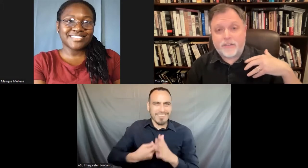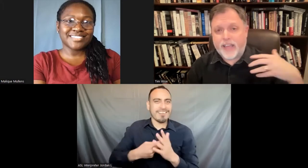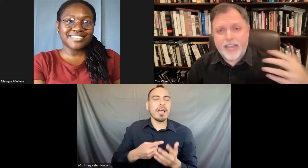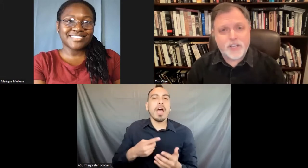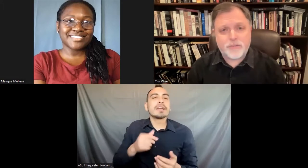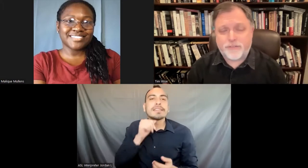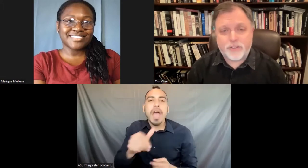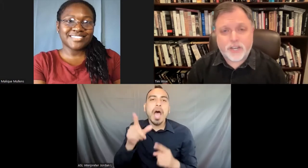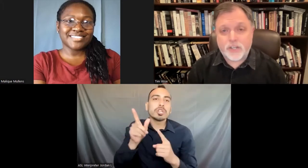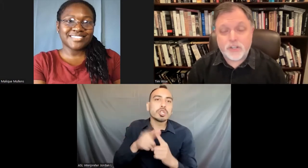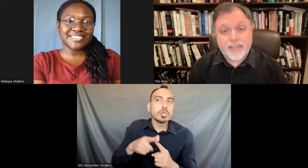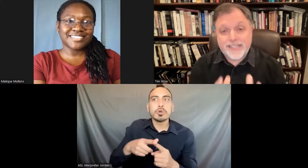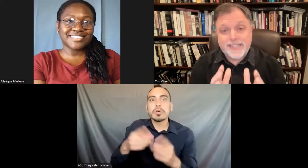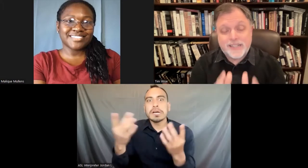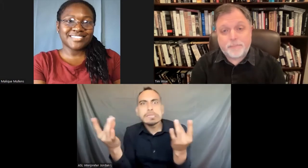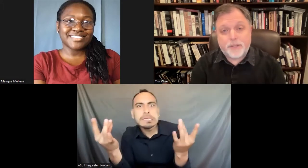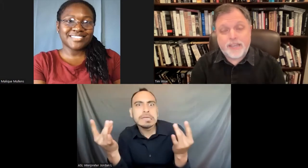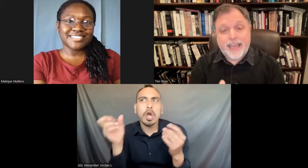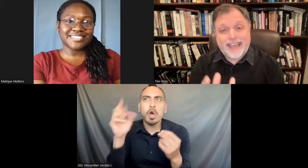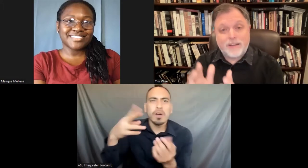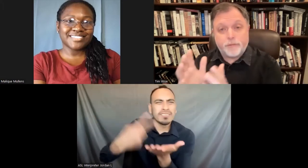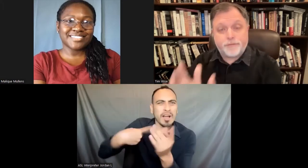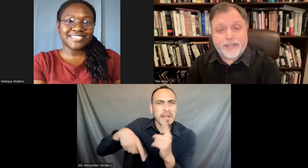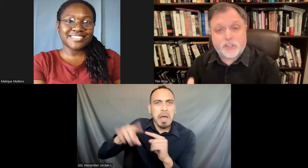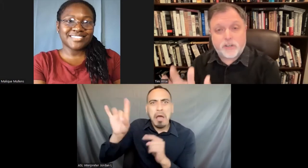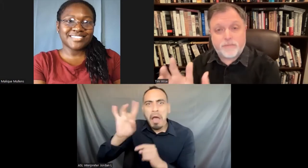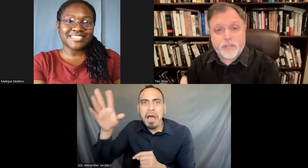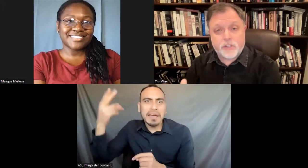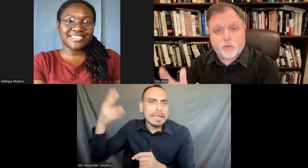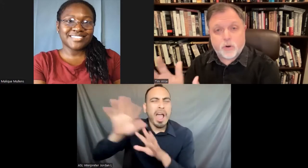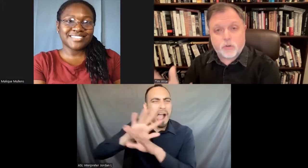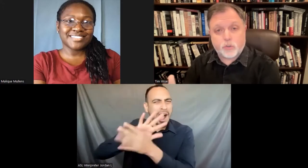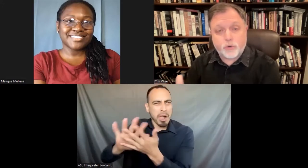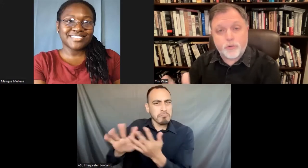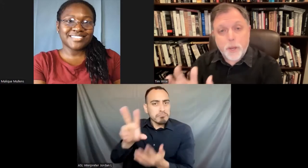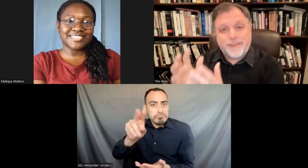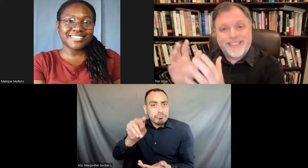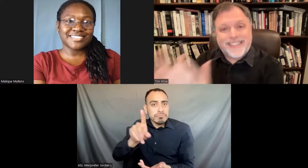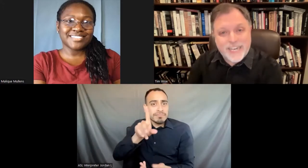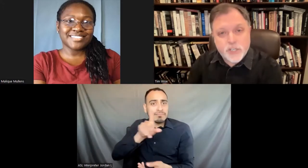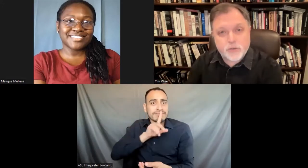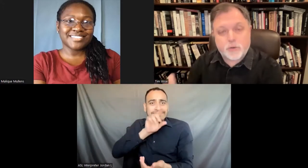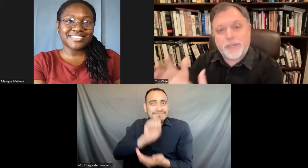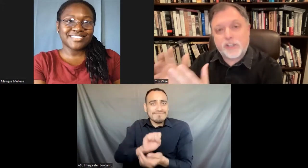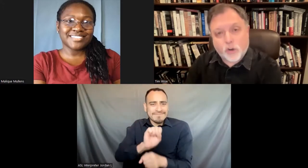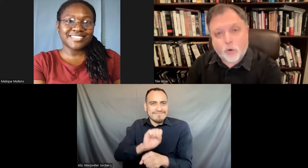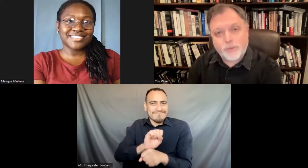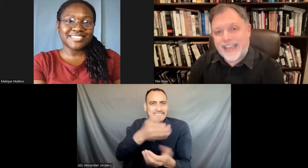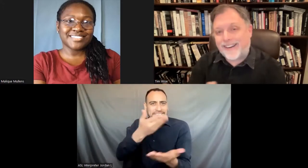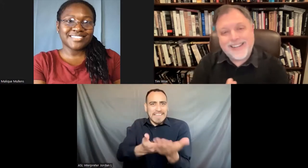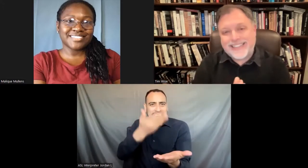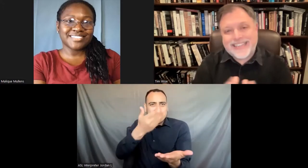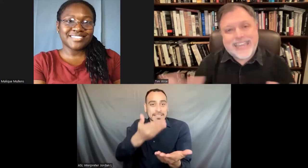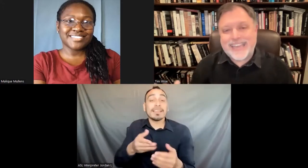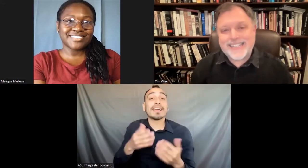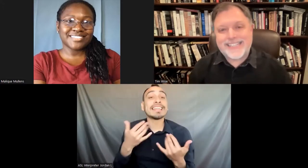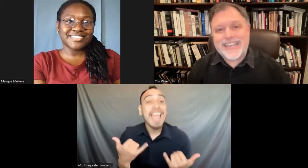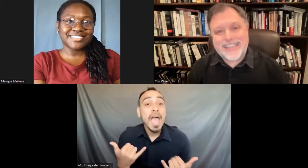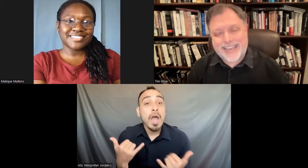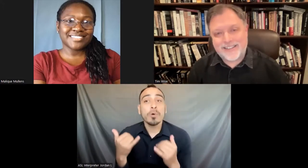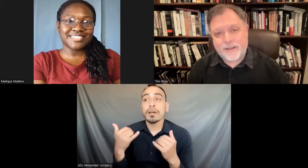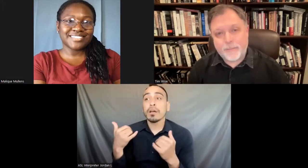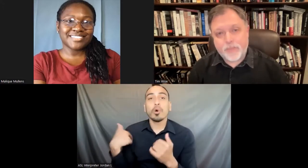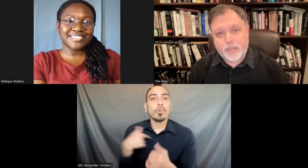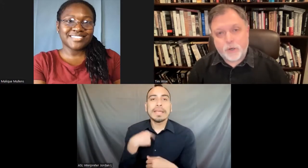not out of hatred for the country. It's simply a reflection of the historical truth. But teachers are being told now that they can't